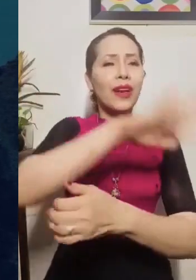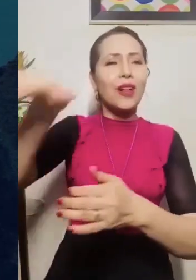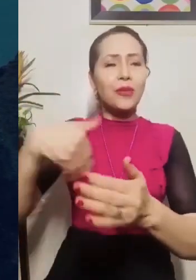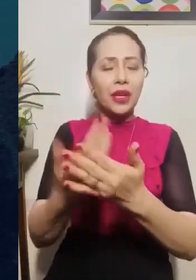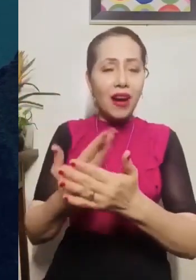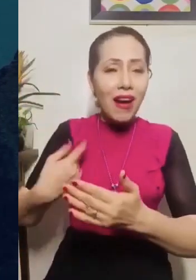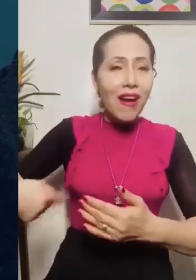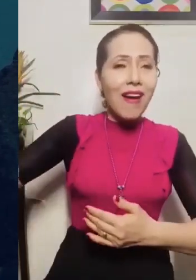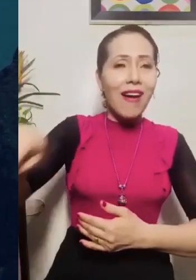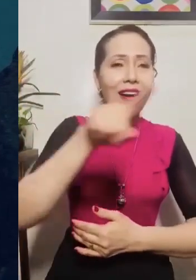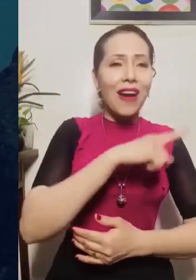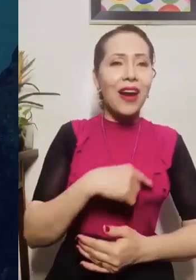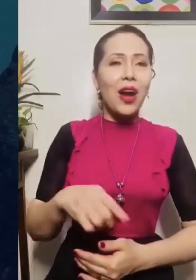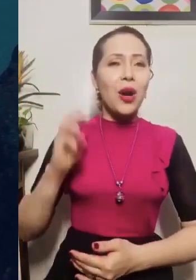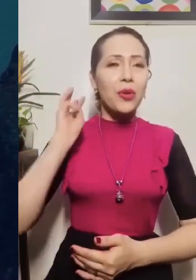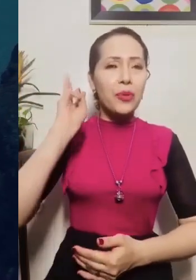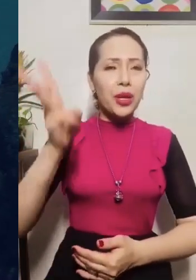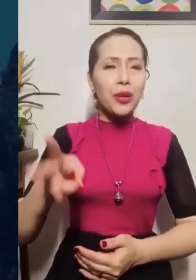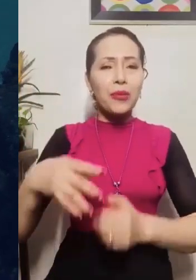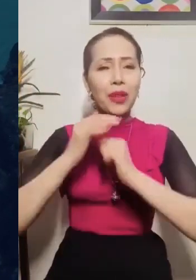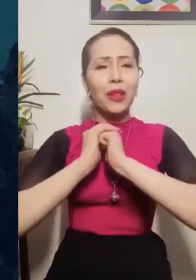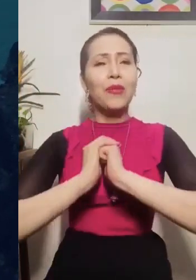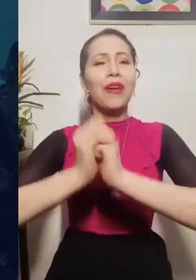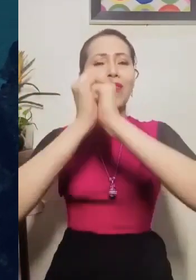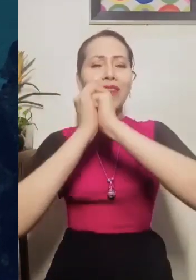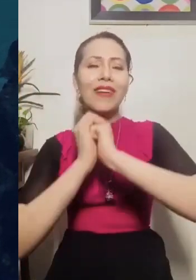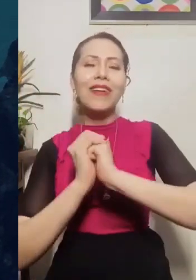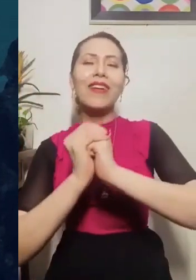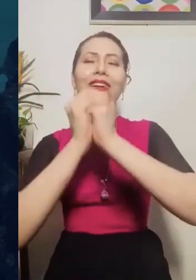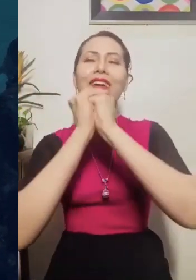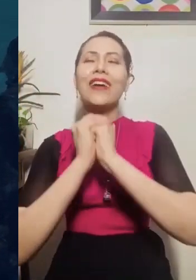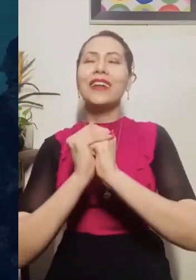hallelujah. With all we are, we will